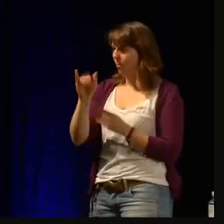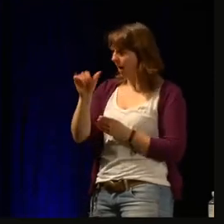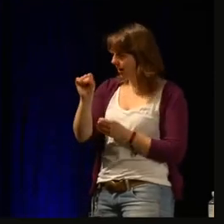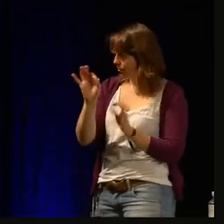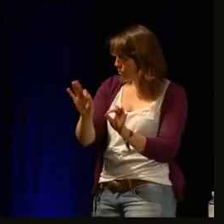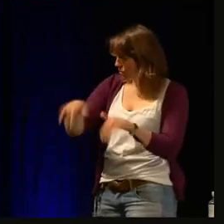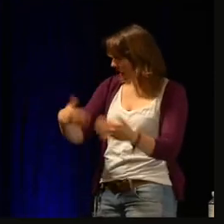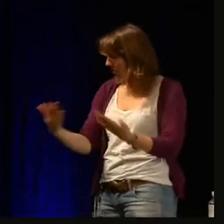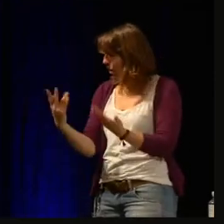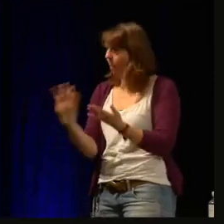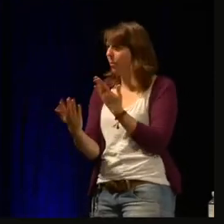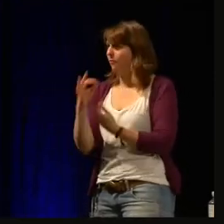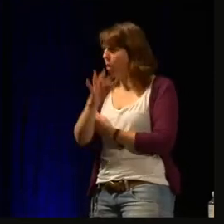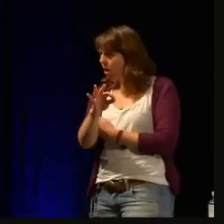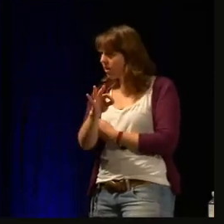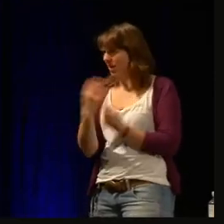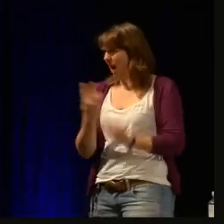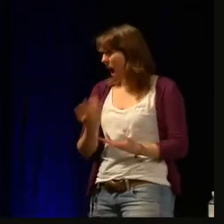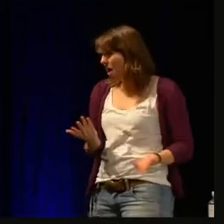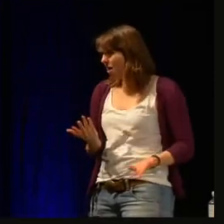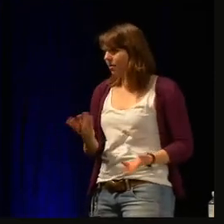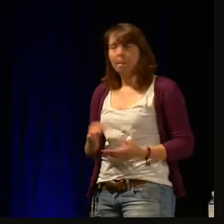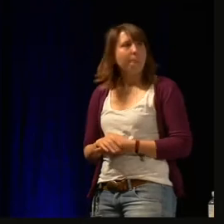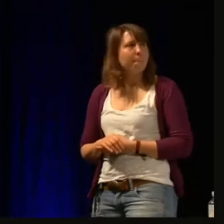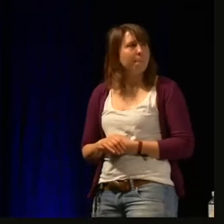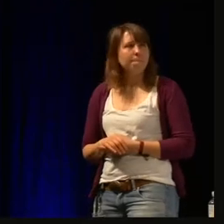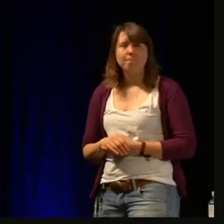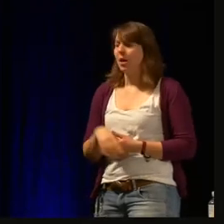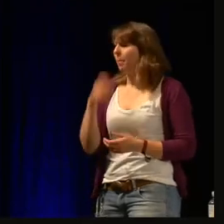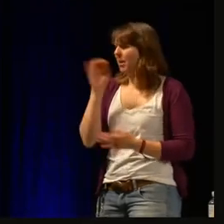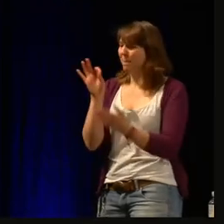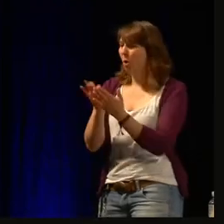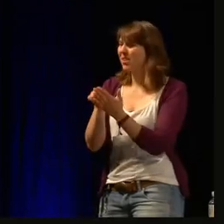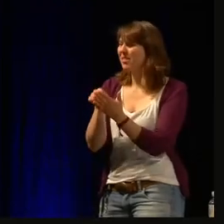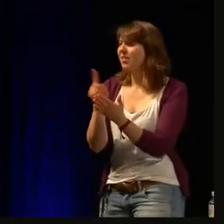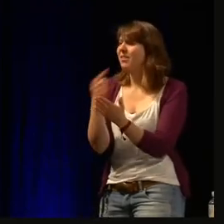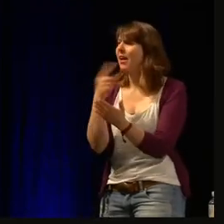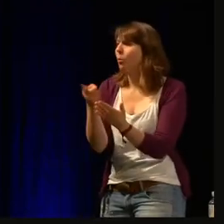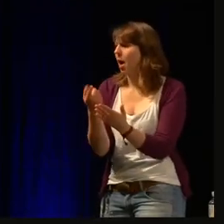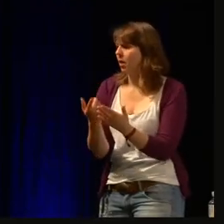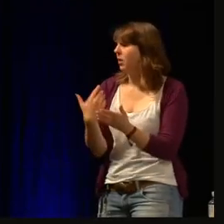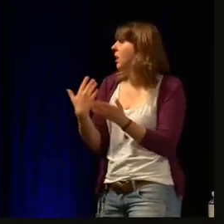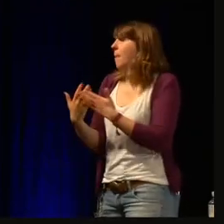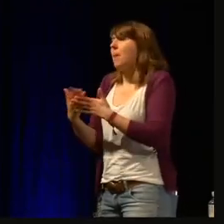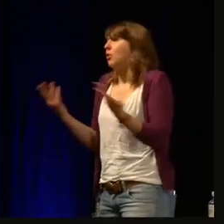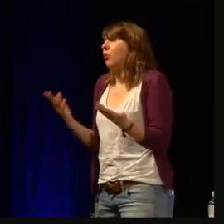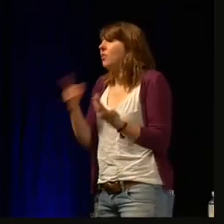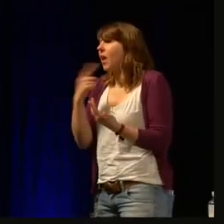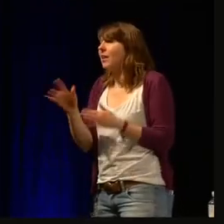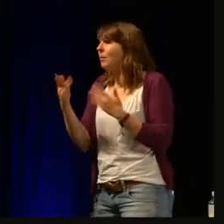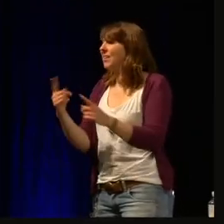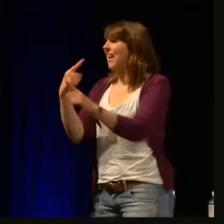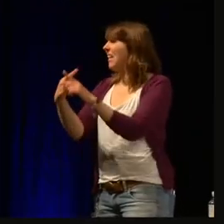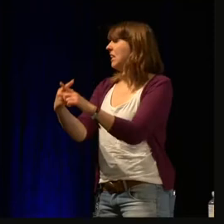you look at those data points and some are actually relevant and others are not, let's